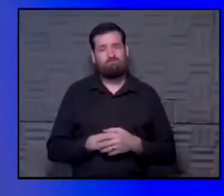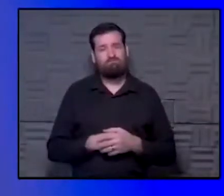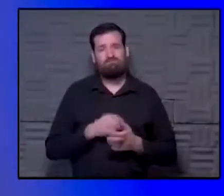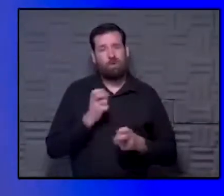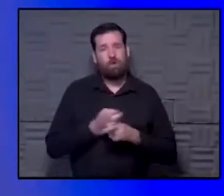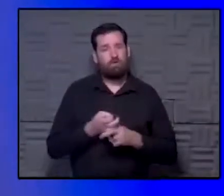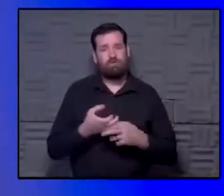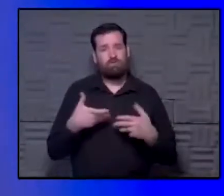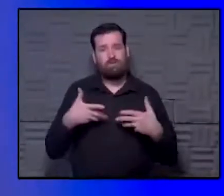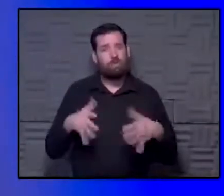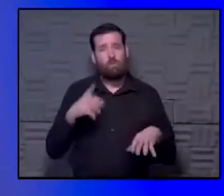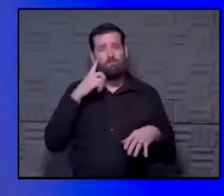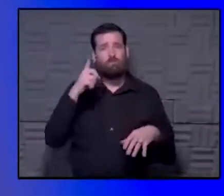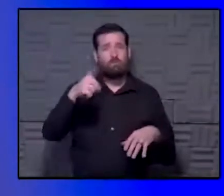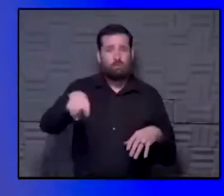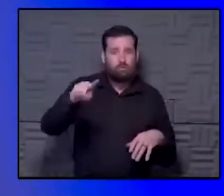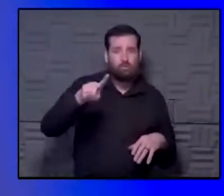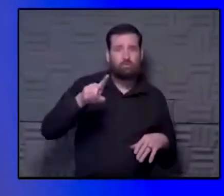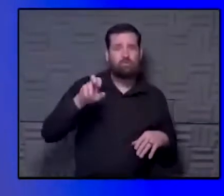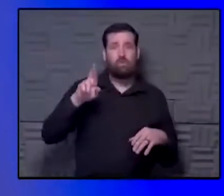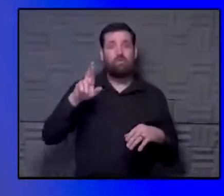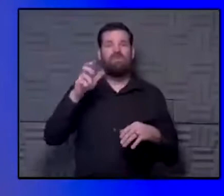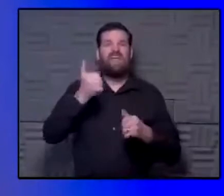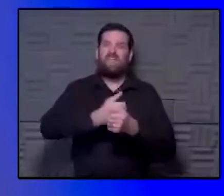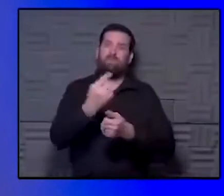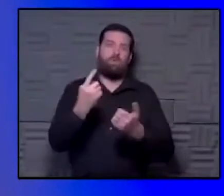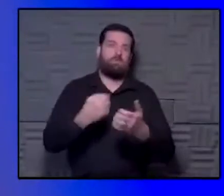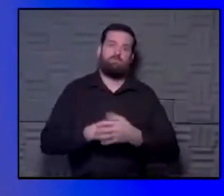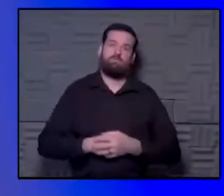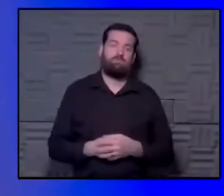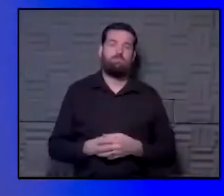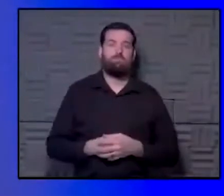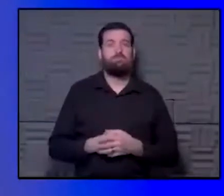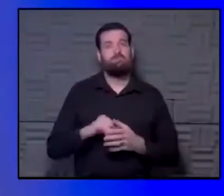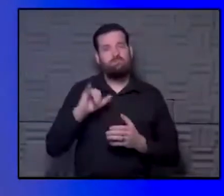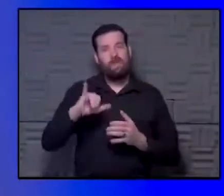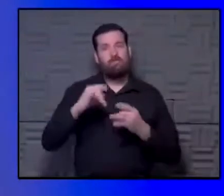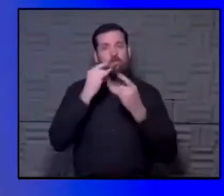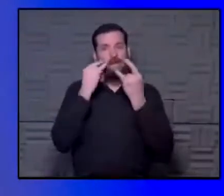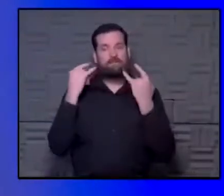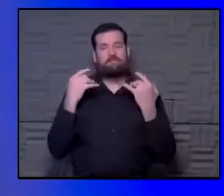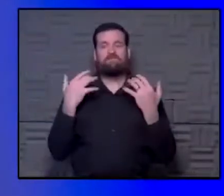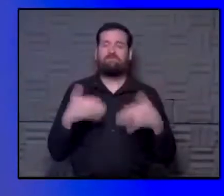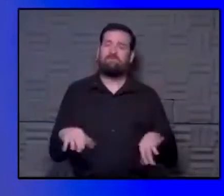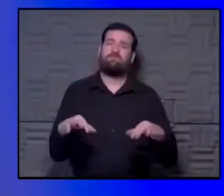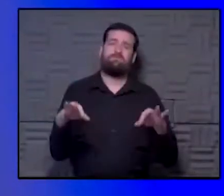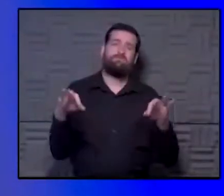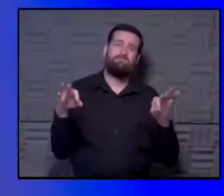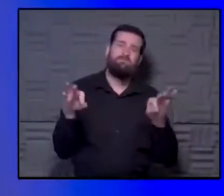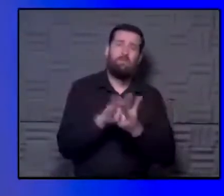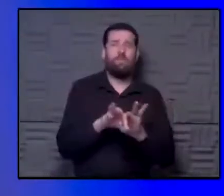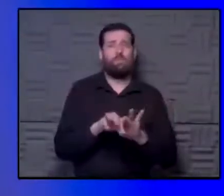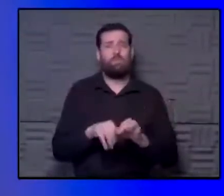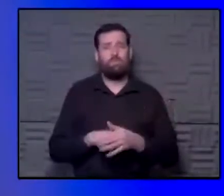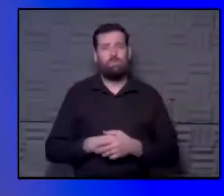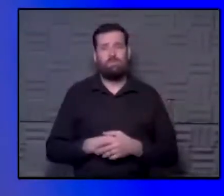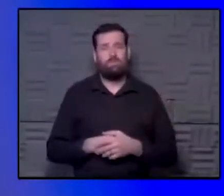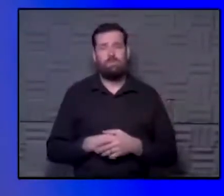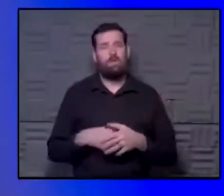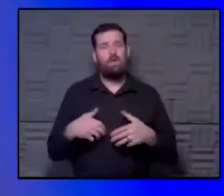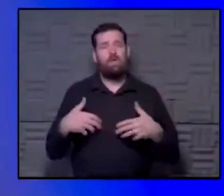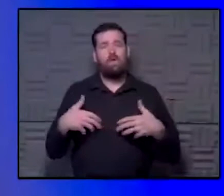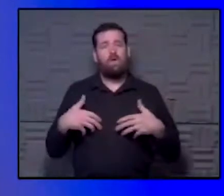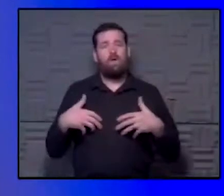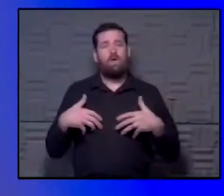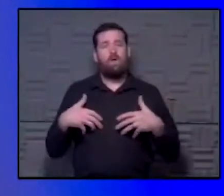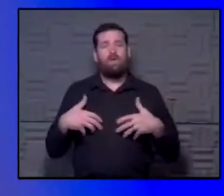I don't want that for you or anyone for that matter. So that mask is so vital, and I don't want to